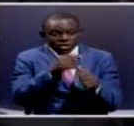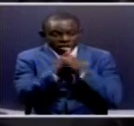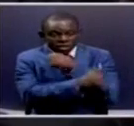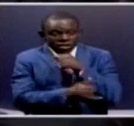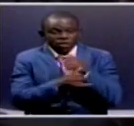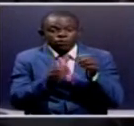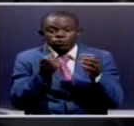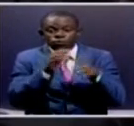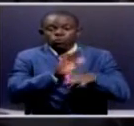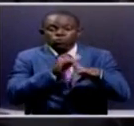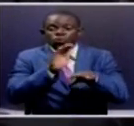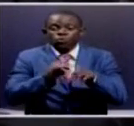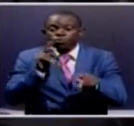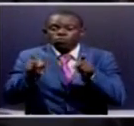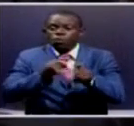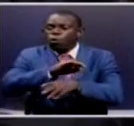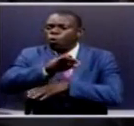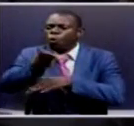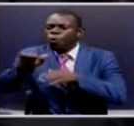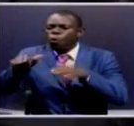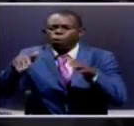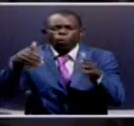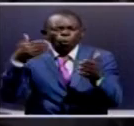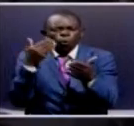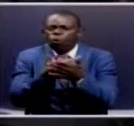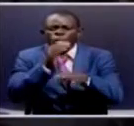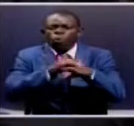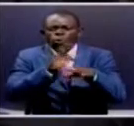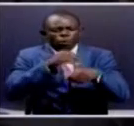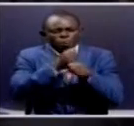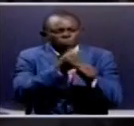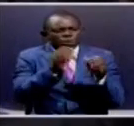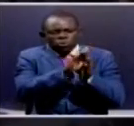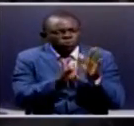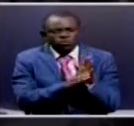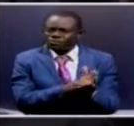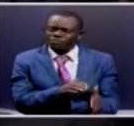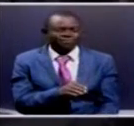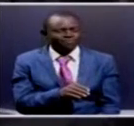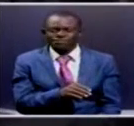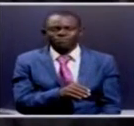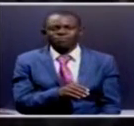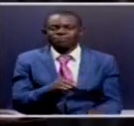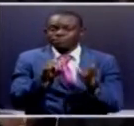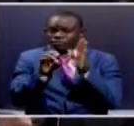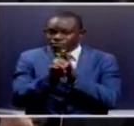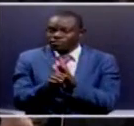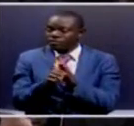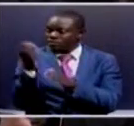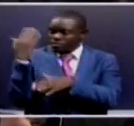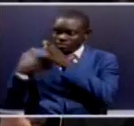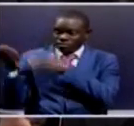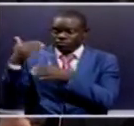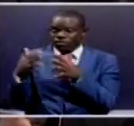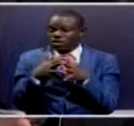just not possible. In the United States, there were 58 members coming from